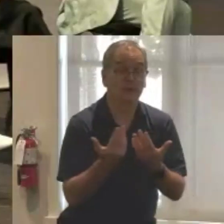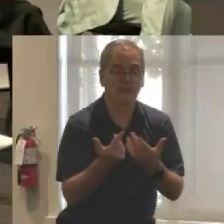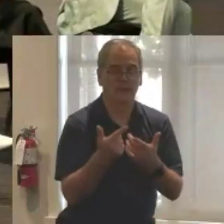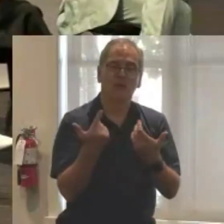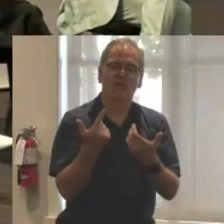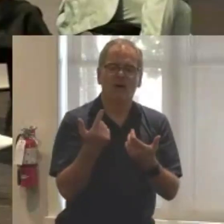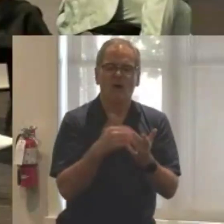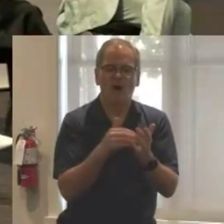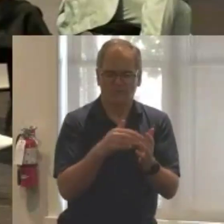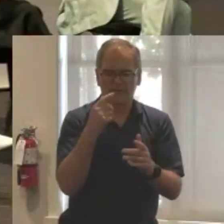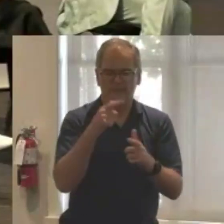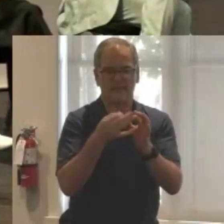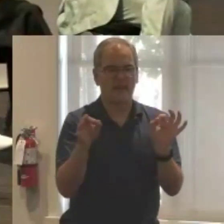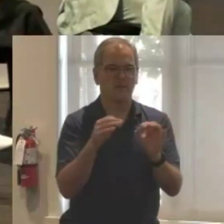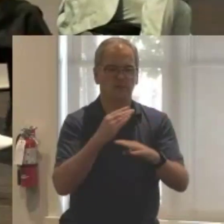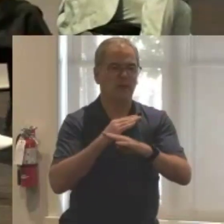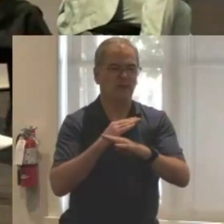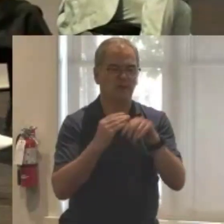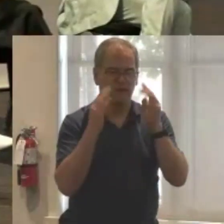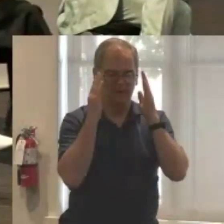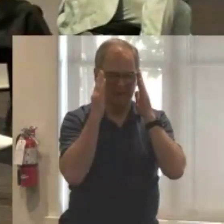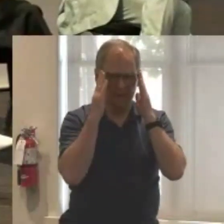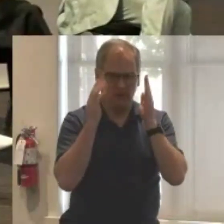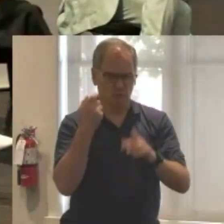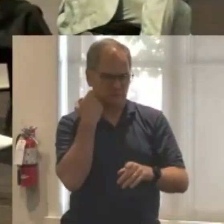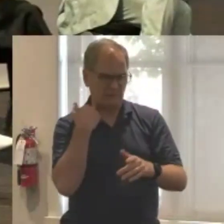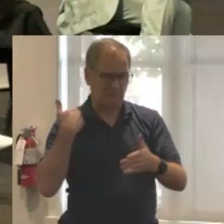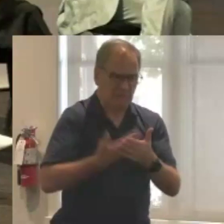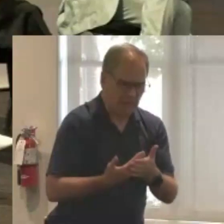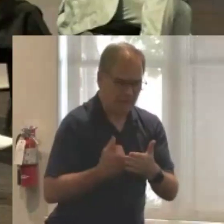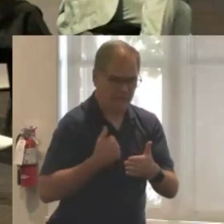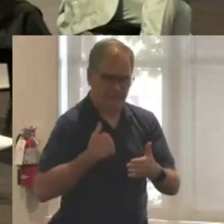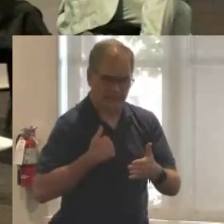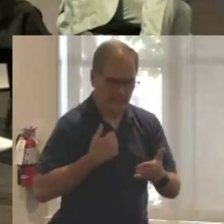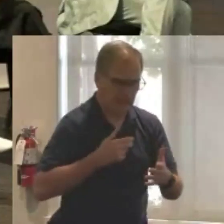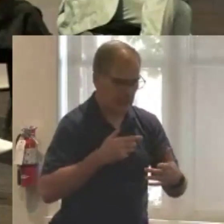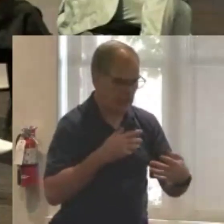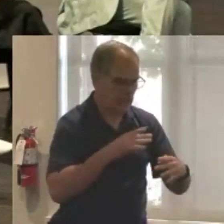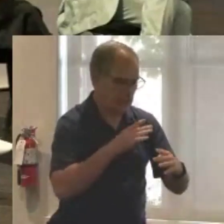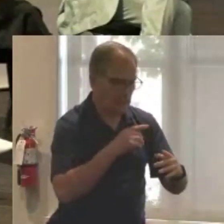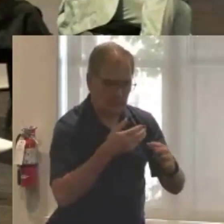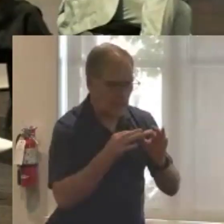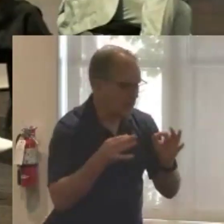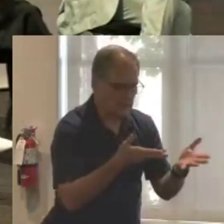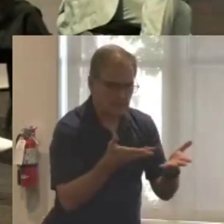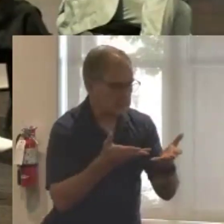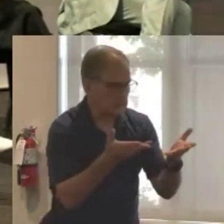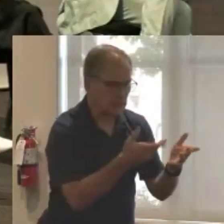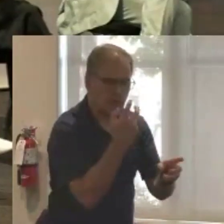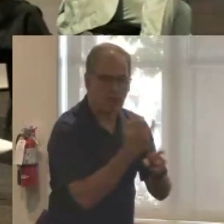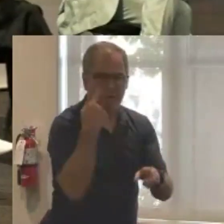language barriers, which are very significant barrier for a newcomer and youth families to overcome, making it difficult for them to find the services and supports that they